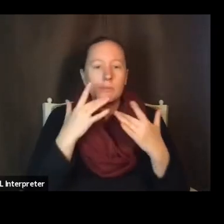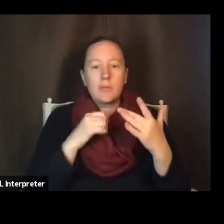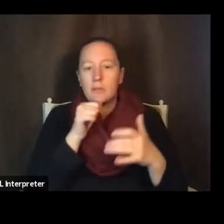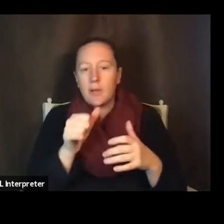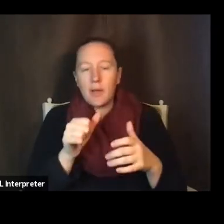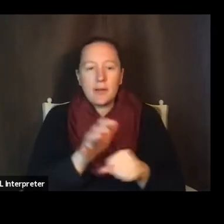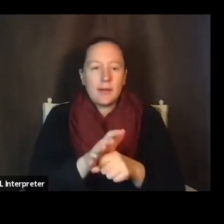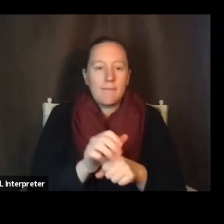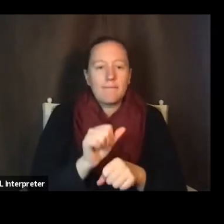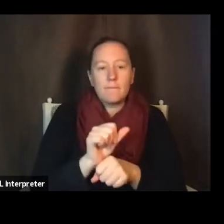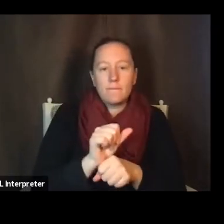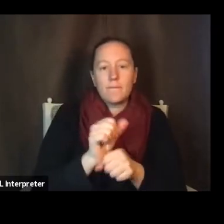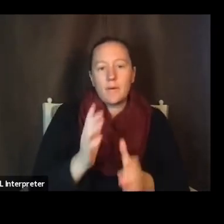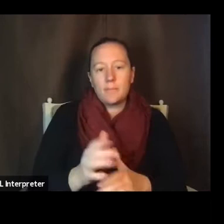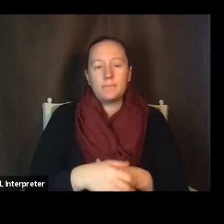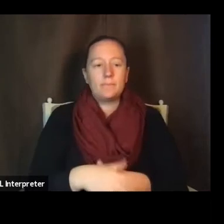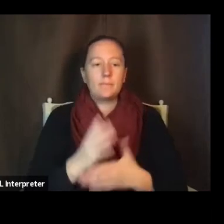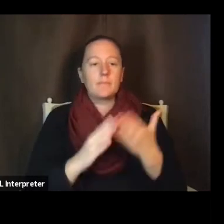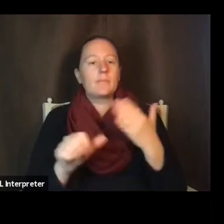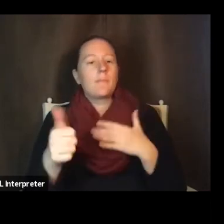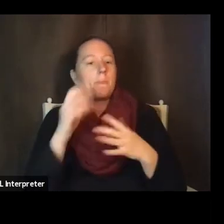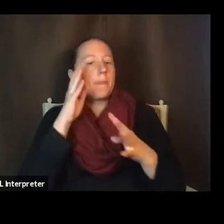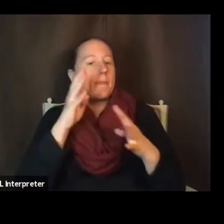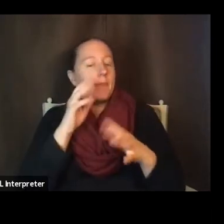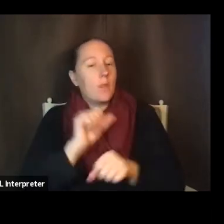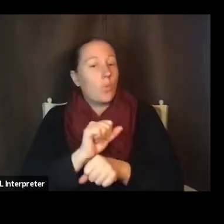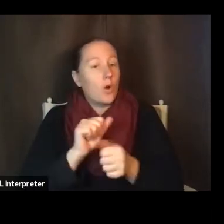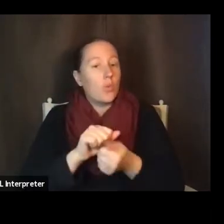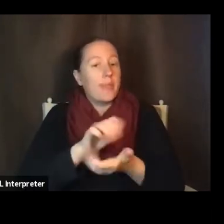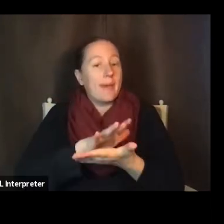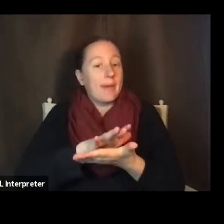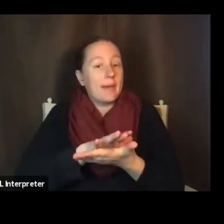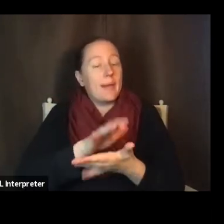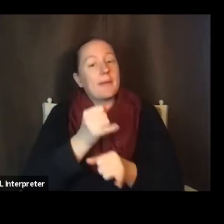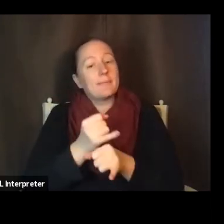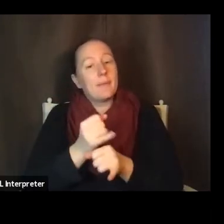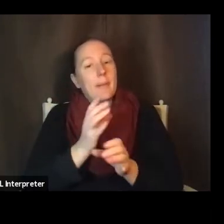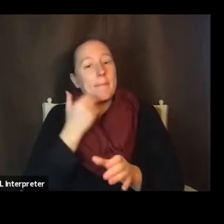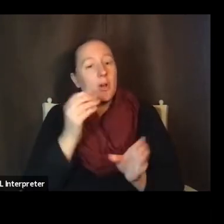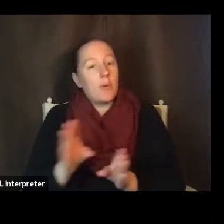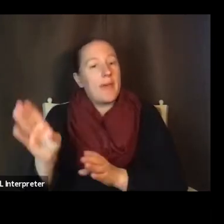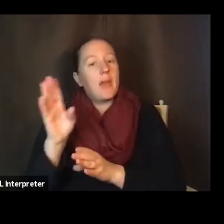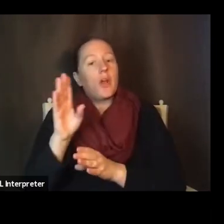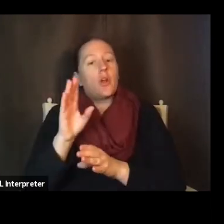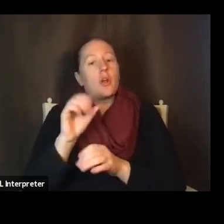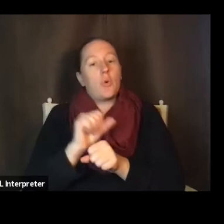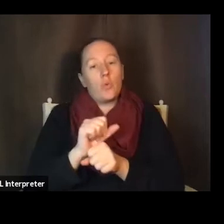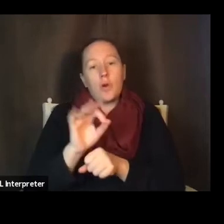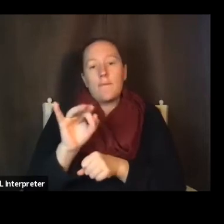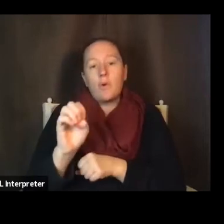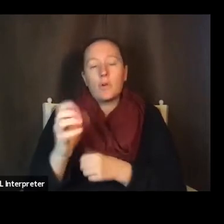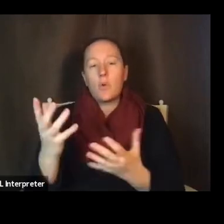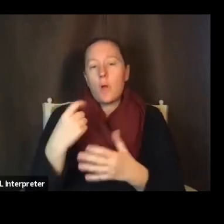populations. Also, some creative ideas about could we work with academic institutions to better prepare the workforce. One of the challenges we hear